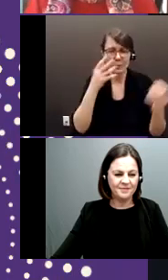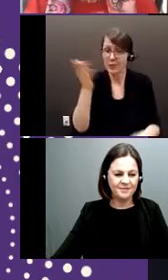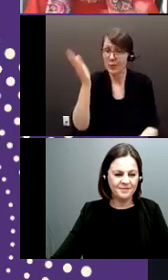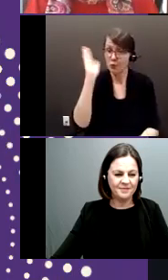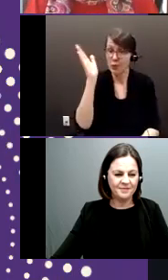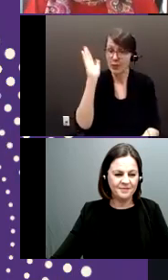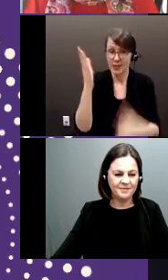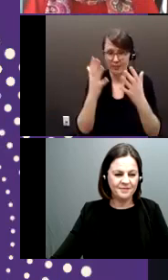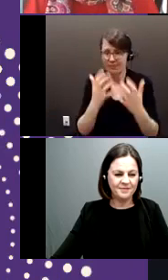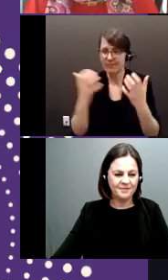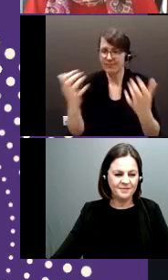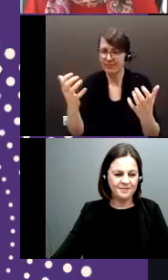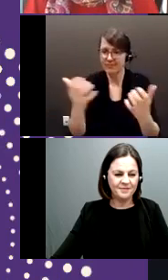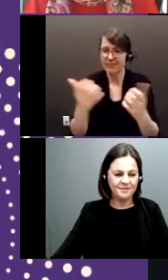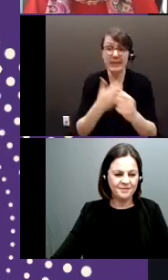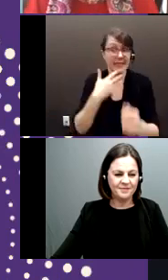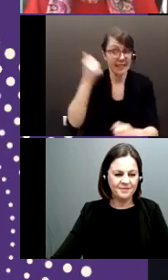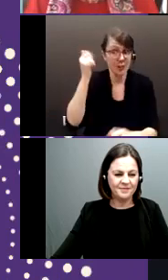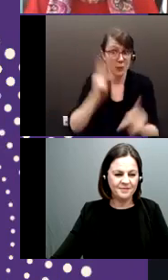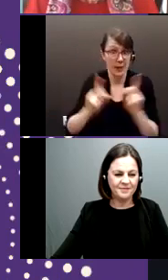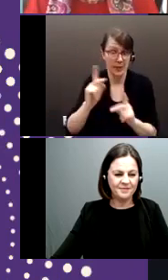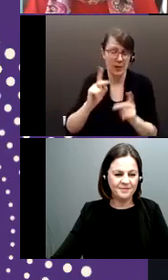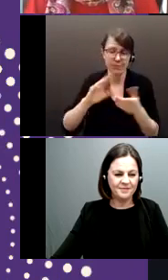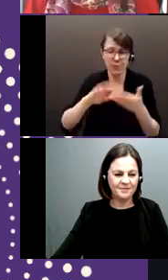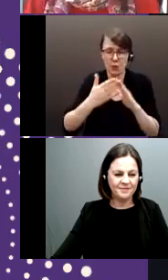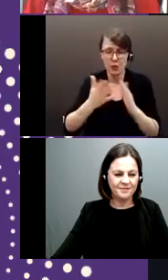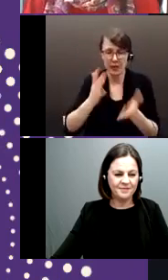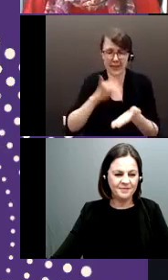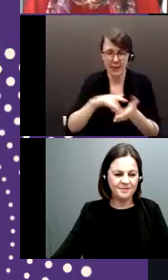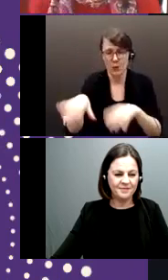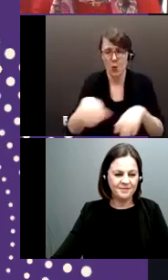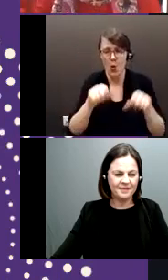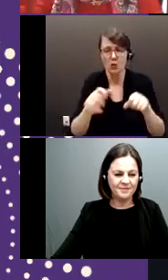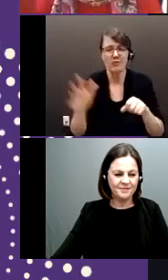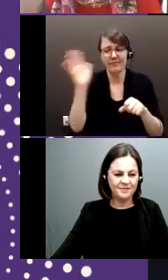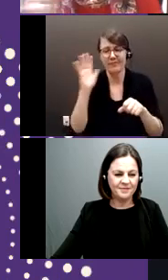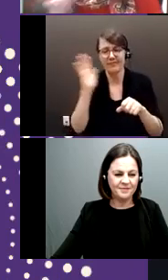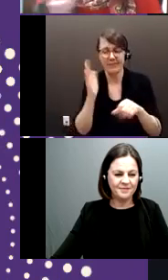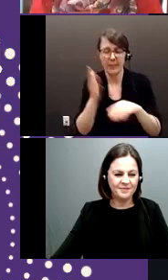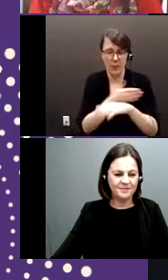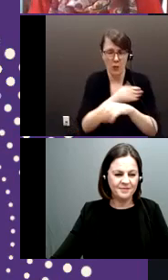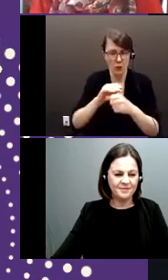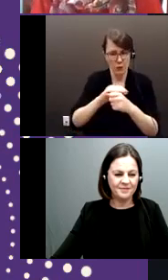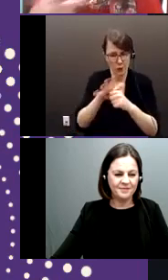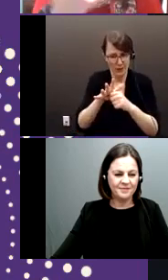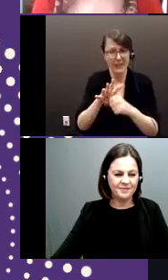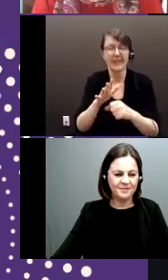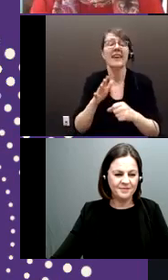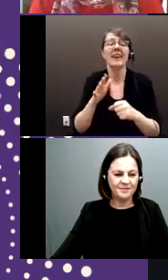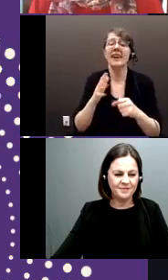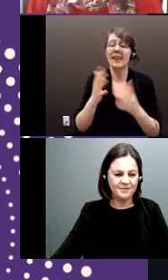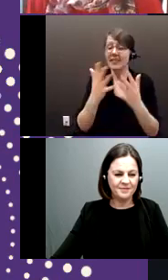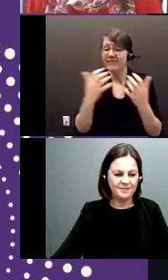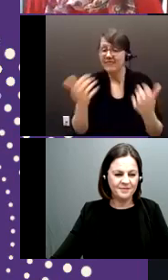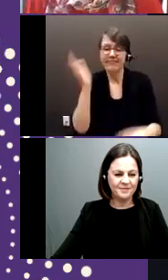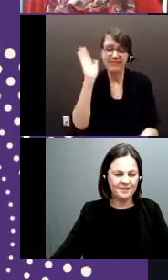groups of seniors at community centers. Back in the day when we did that in person and I got to walk around and do that